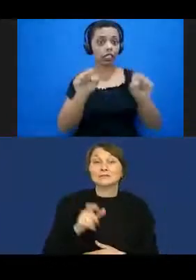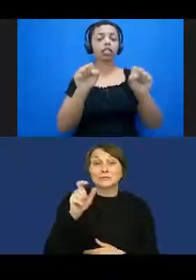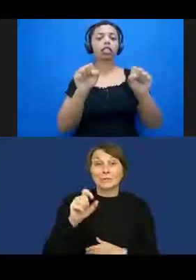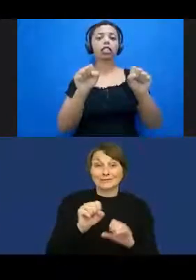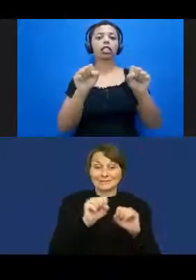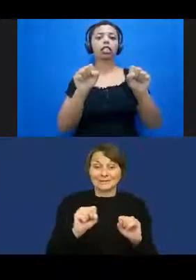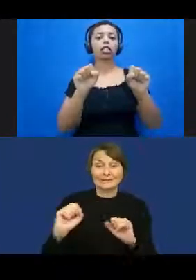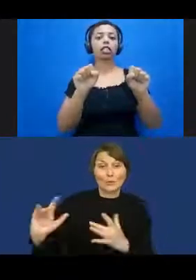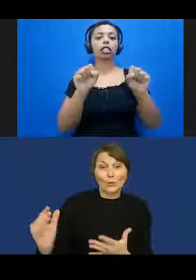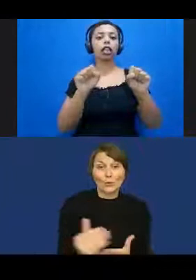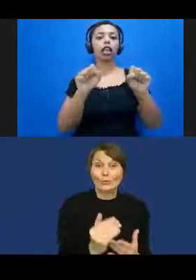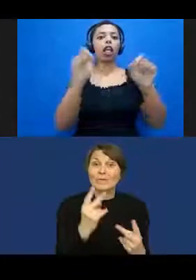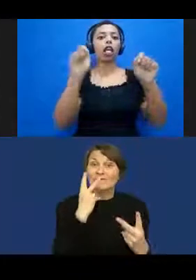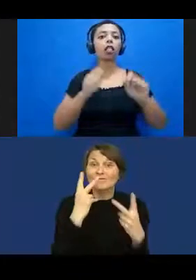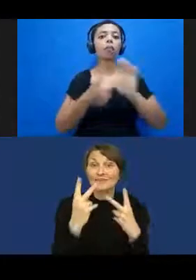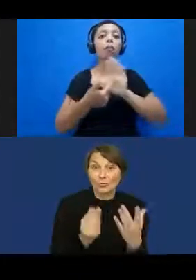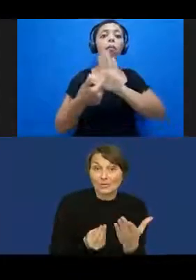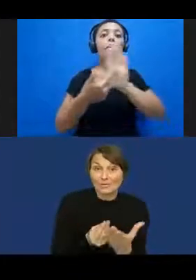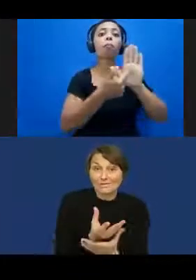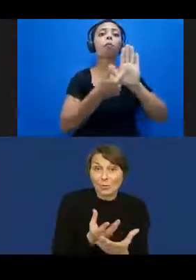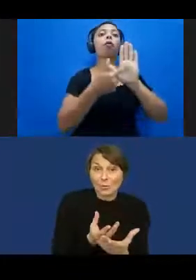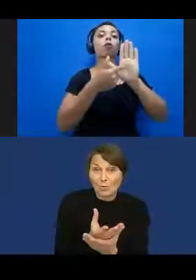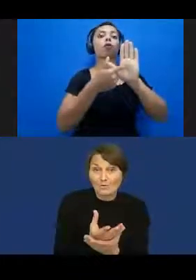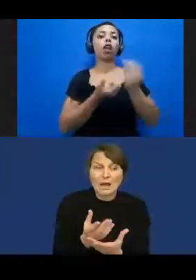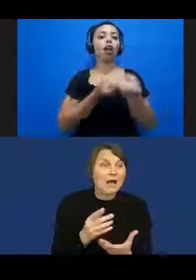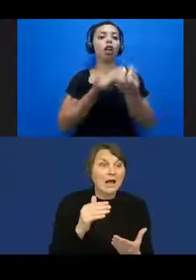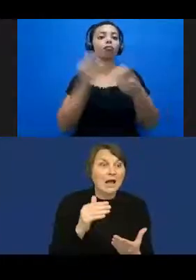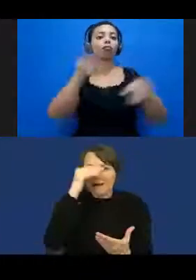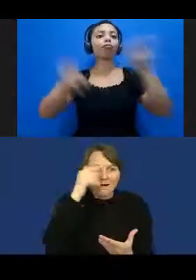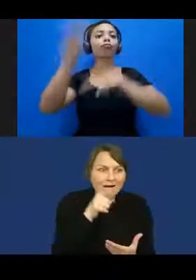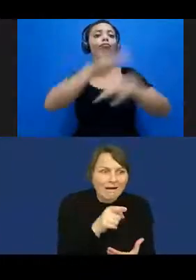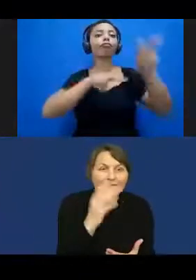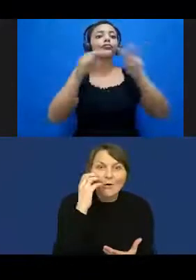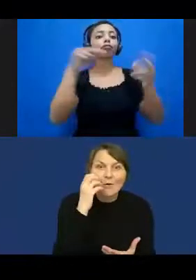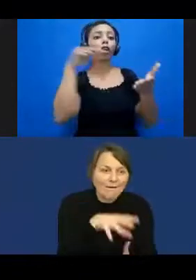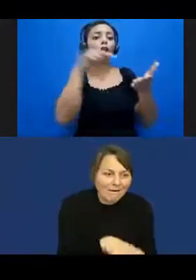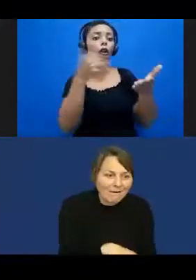gather the visual information, look for the phone in the images and say,